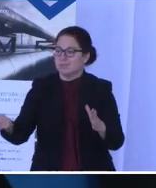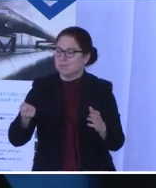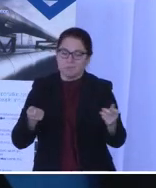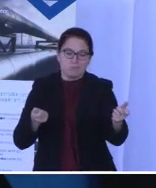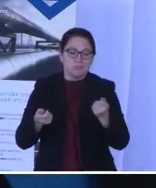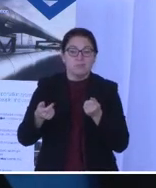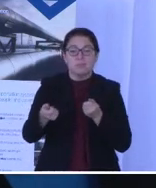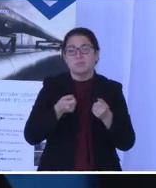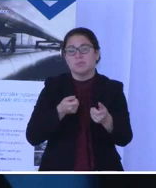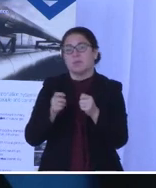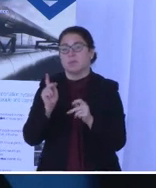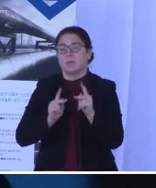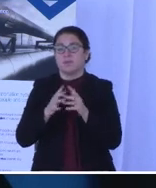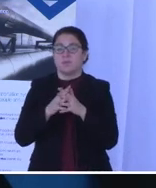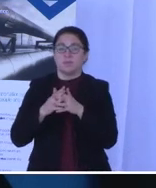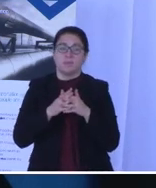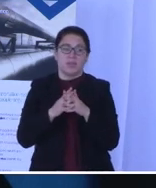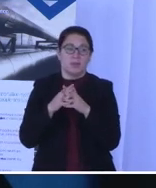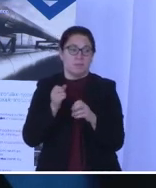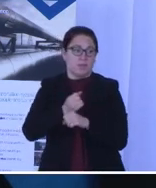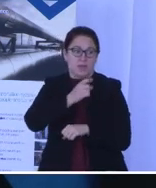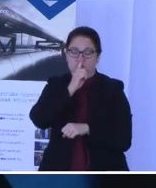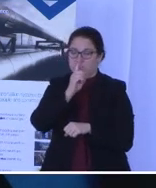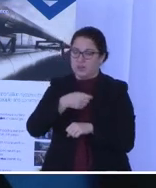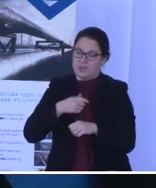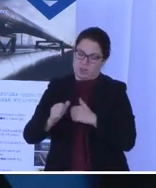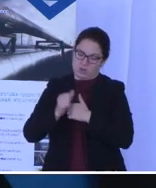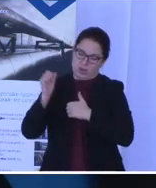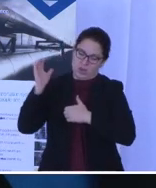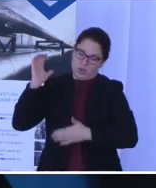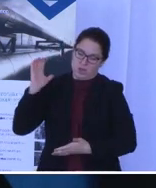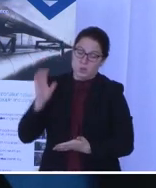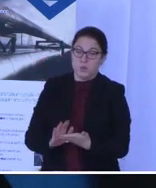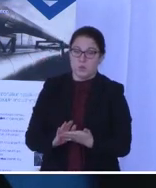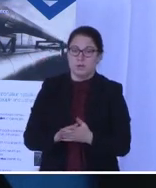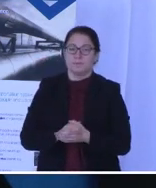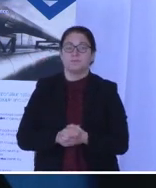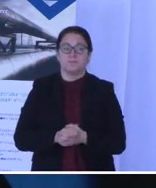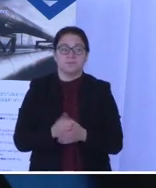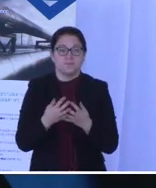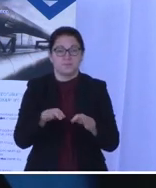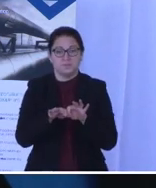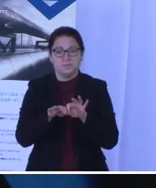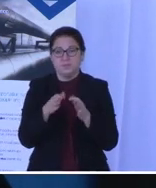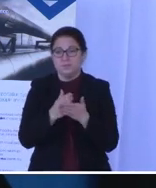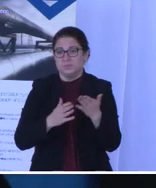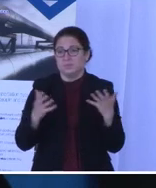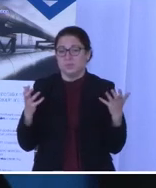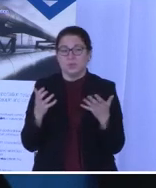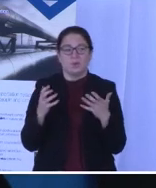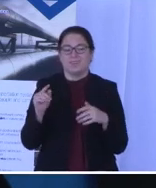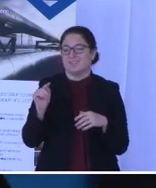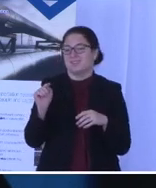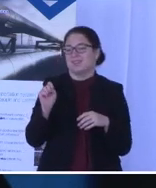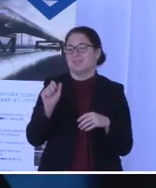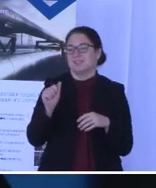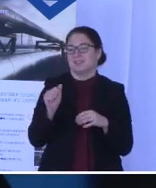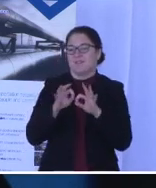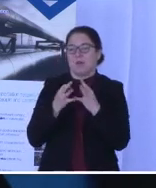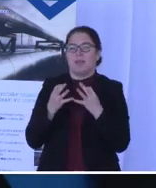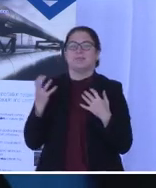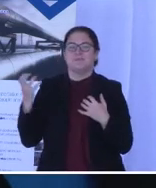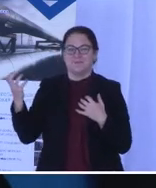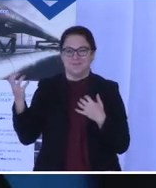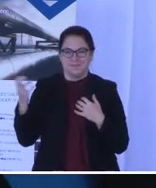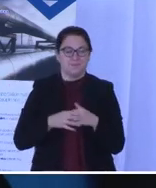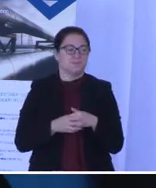to outmatch a dynamic threat. To me, the most important aspect of today's ceremony is our TSA family. And like any family,